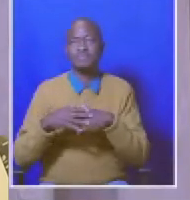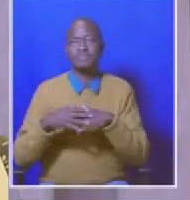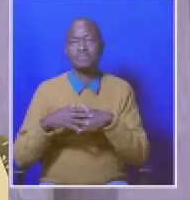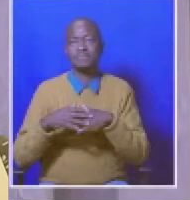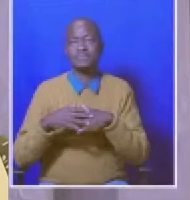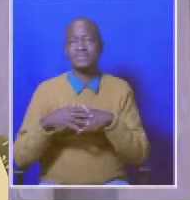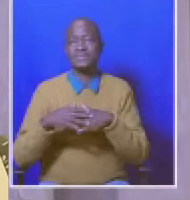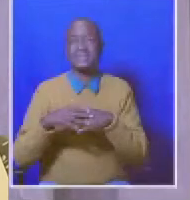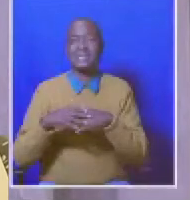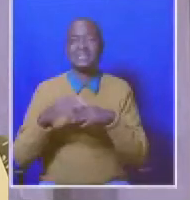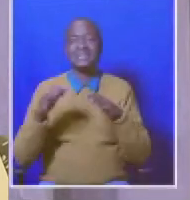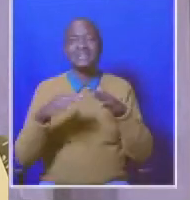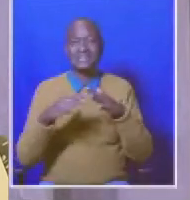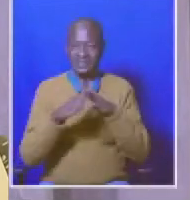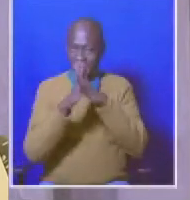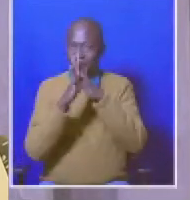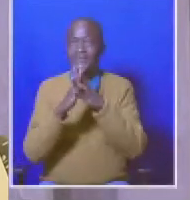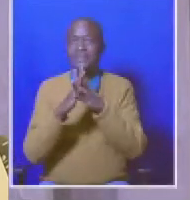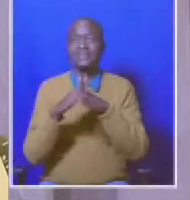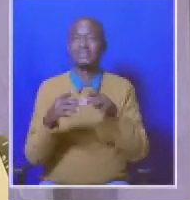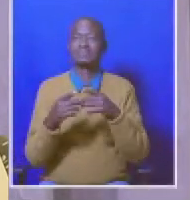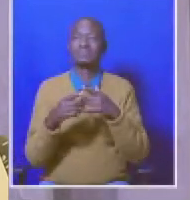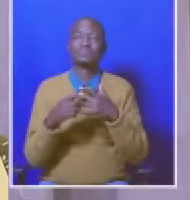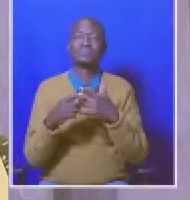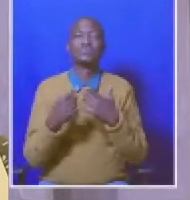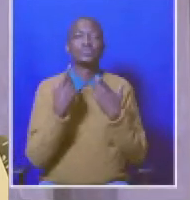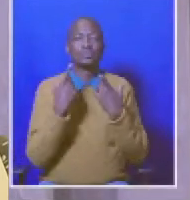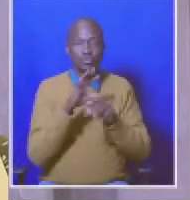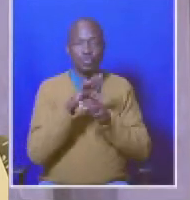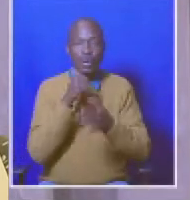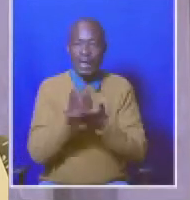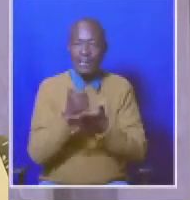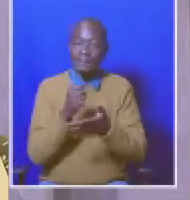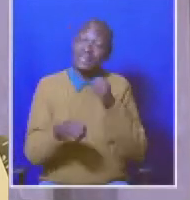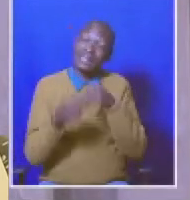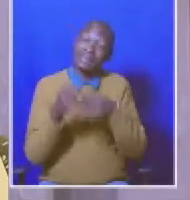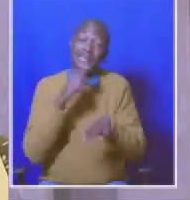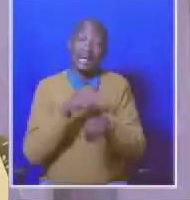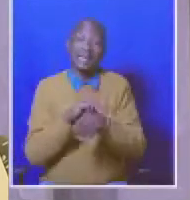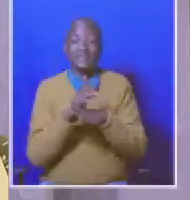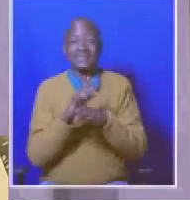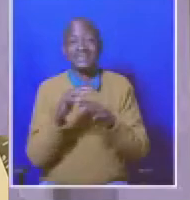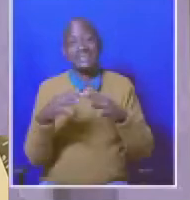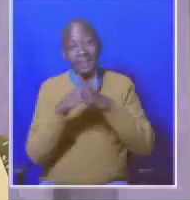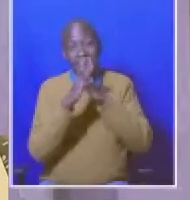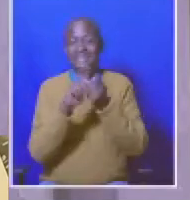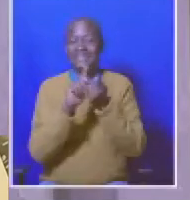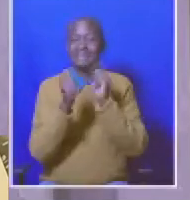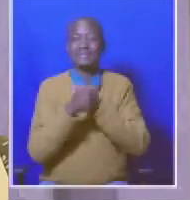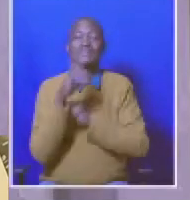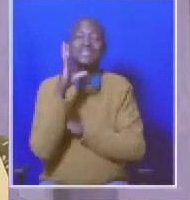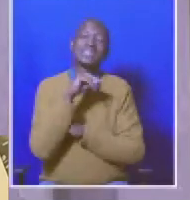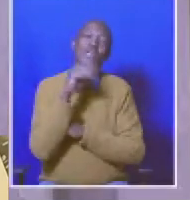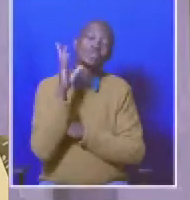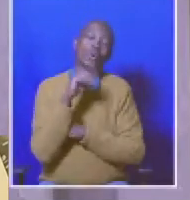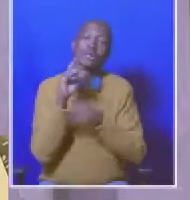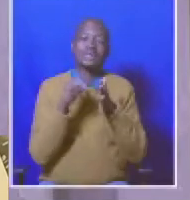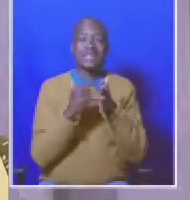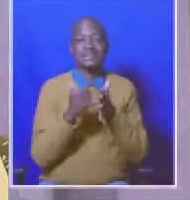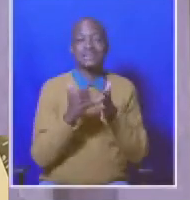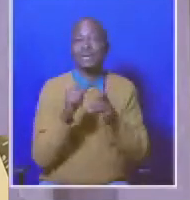summits do help. Sometimes they become talk shows. I think what we need to do is